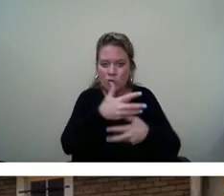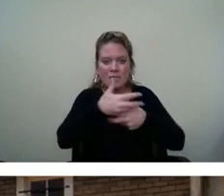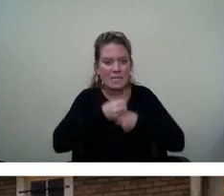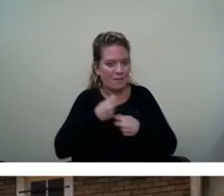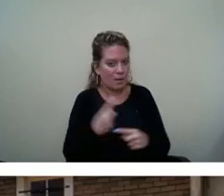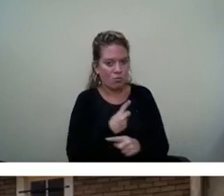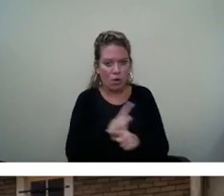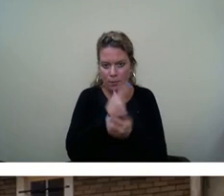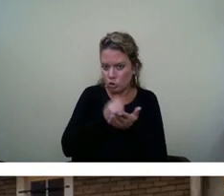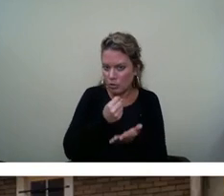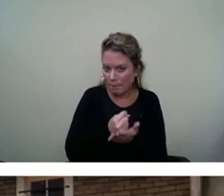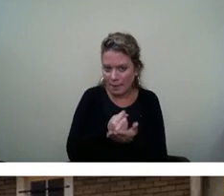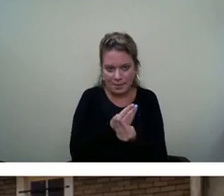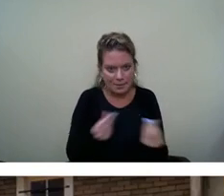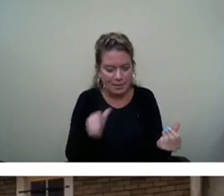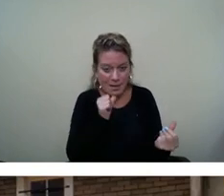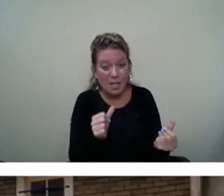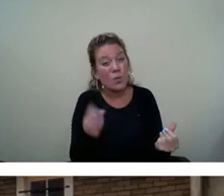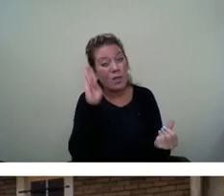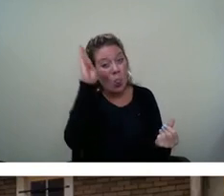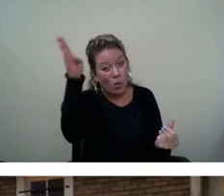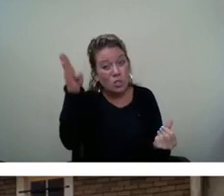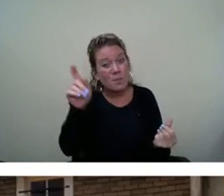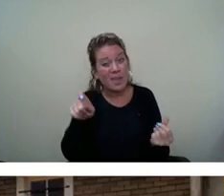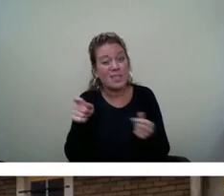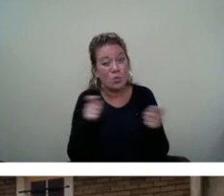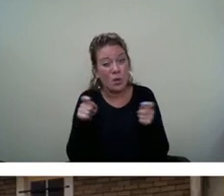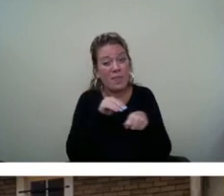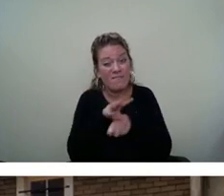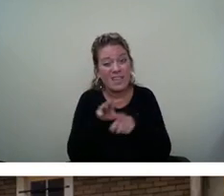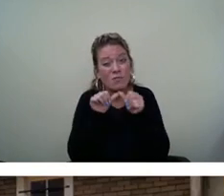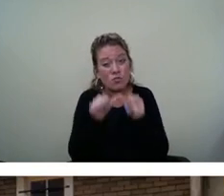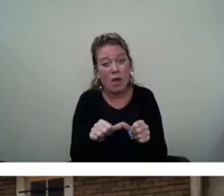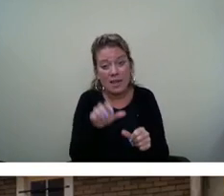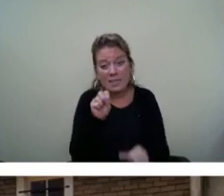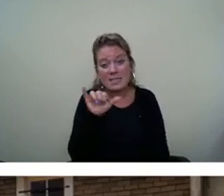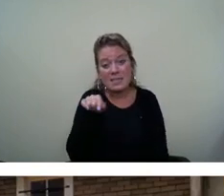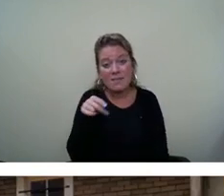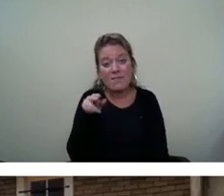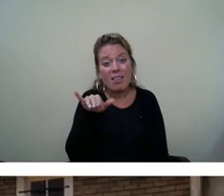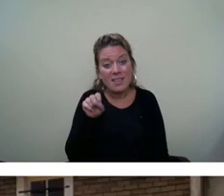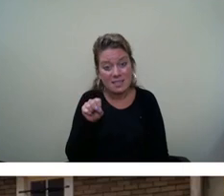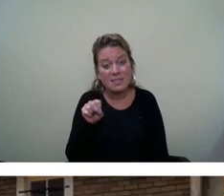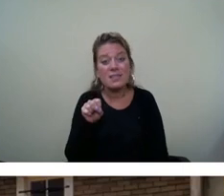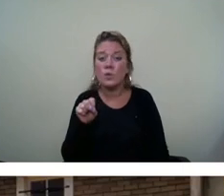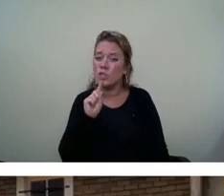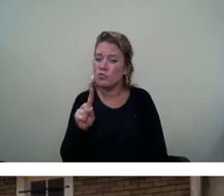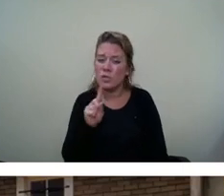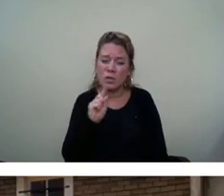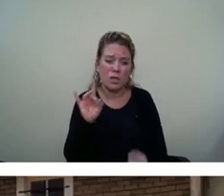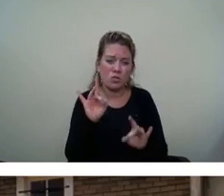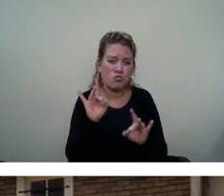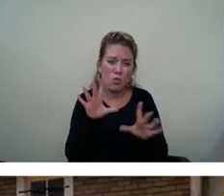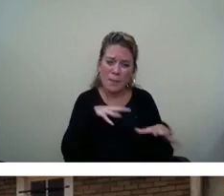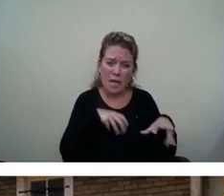long term, they had to deal with the effects of chronic syphilis, which is incredibly